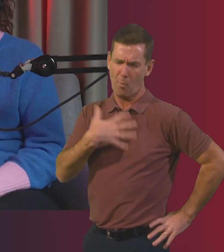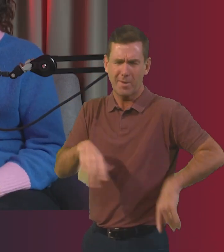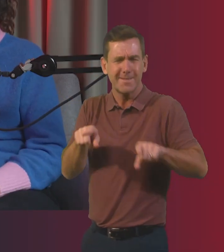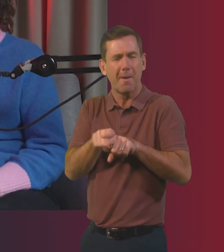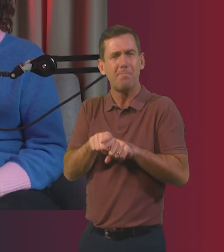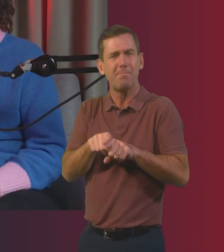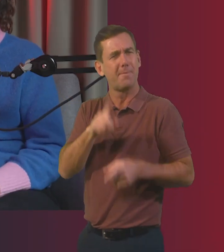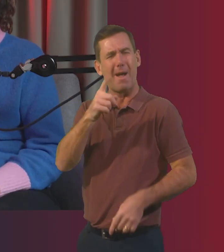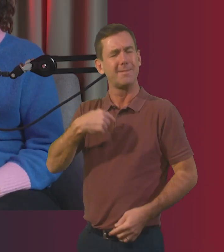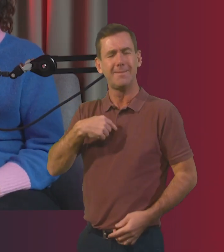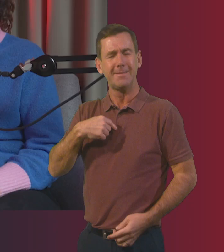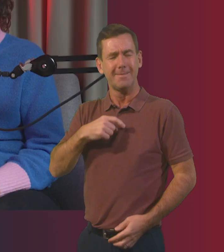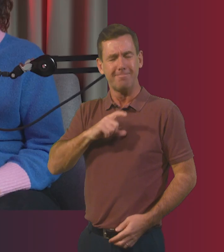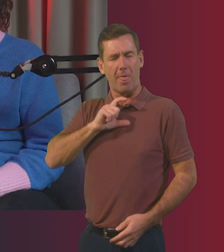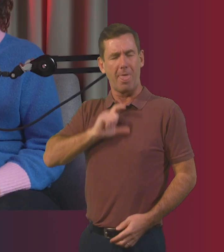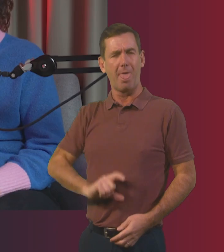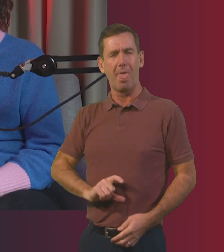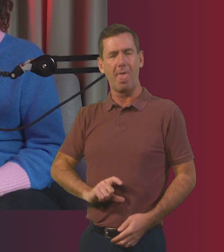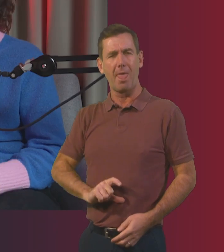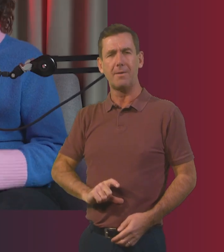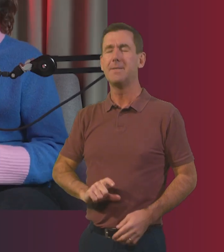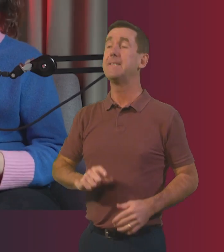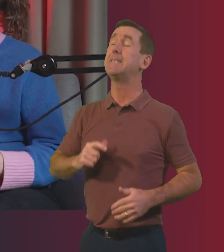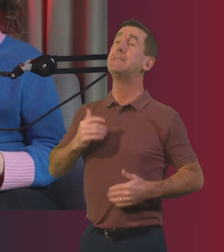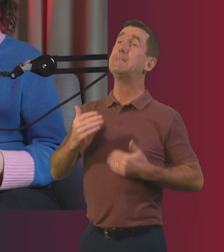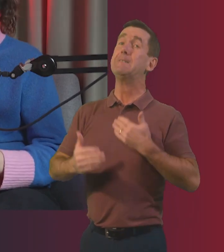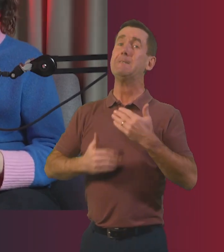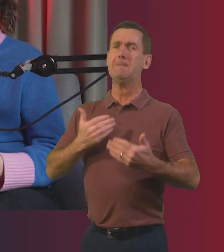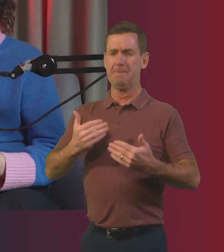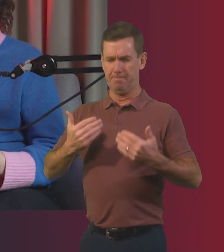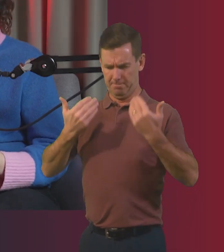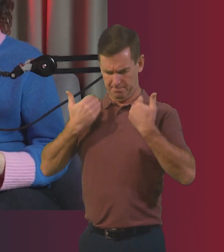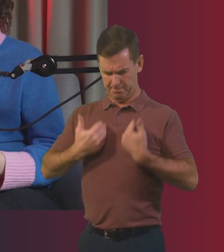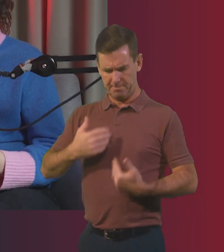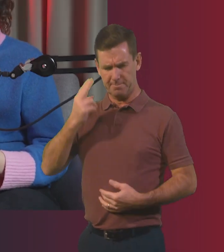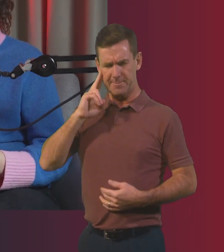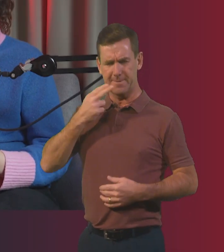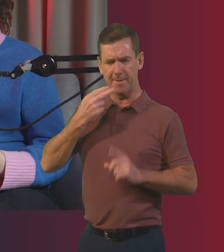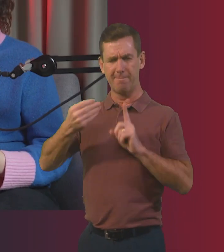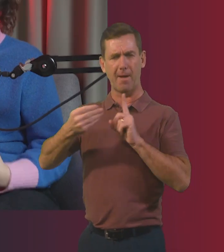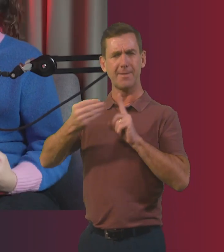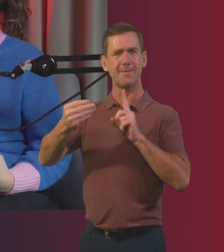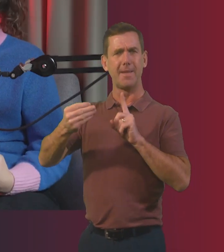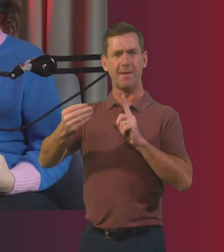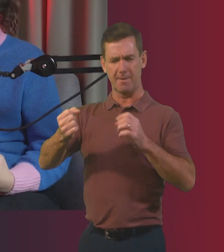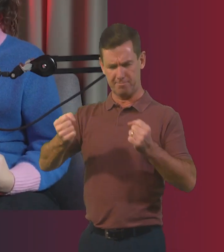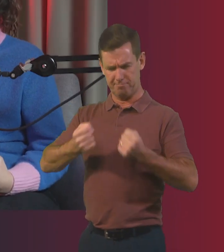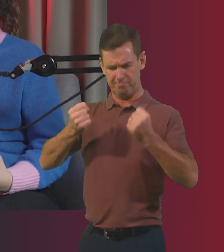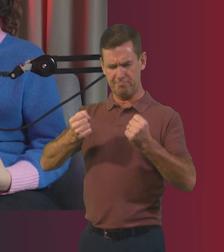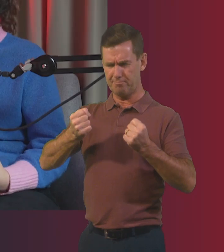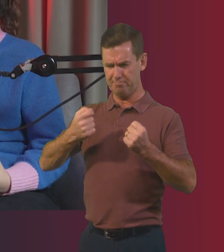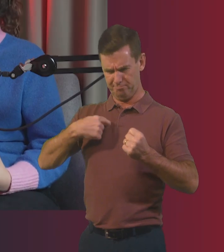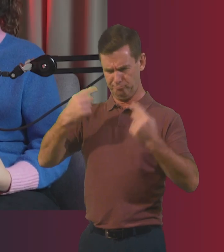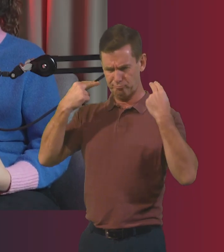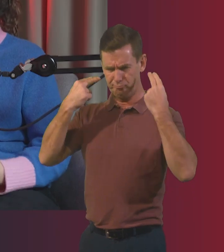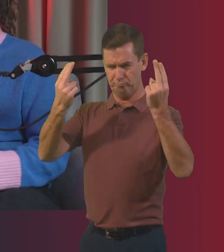confidence. And it was sort of, as I found my deaf identity and became sort of a stronger advocate for myself, then I